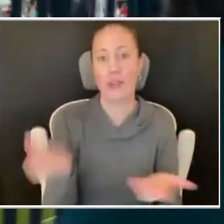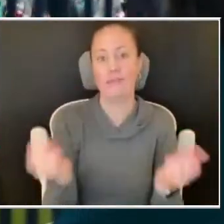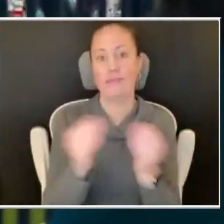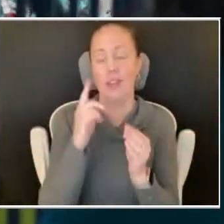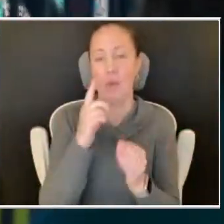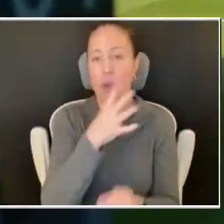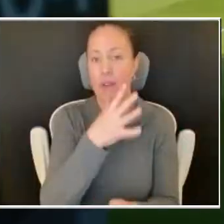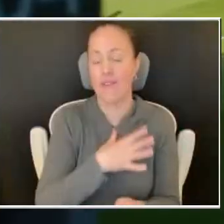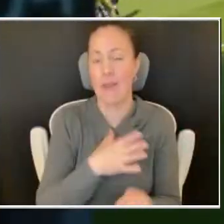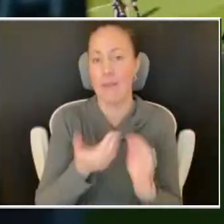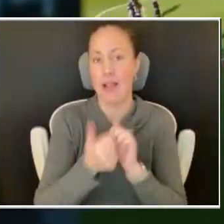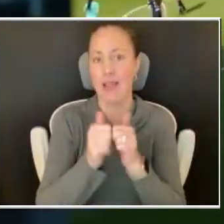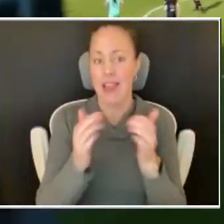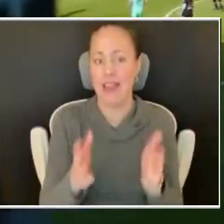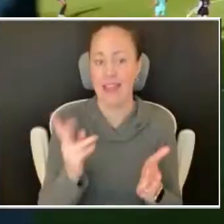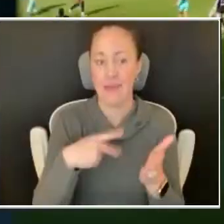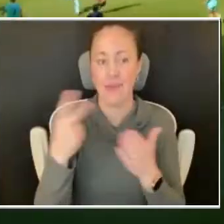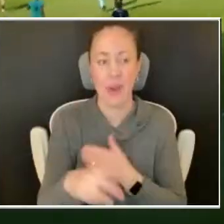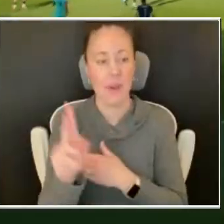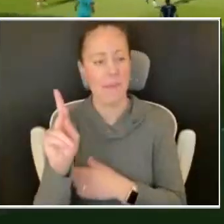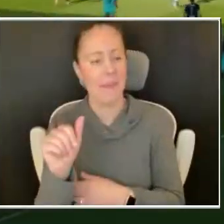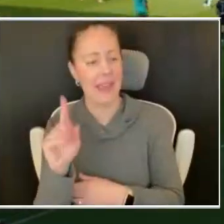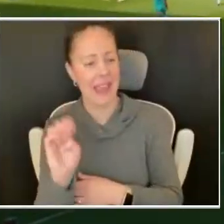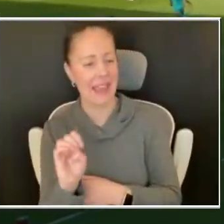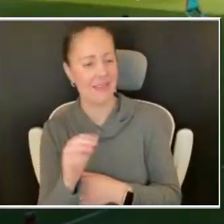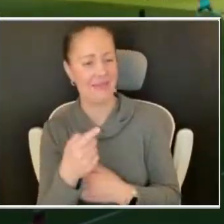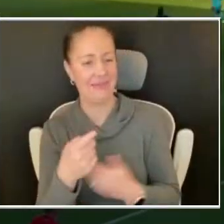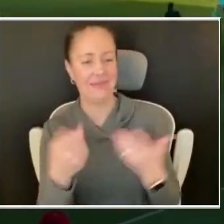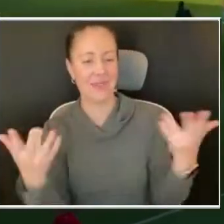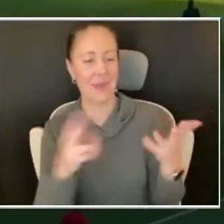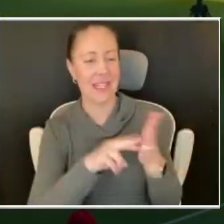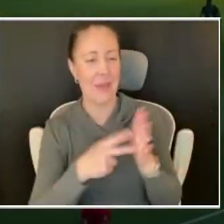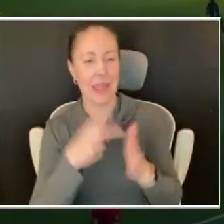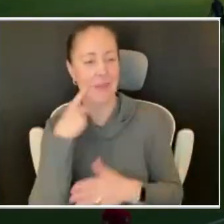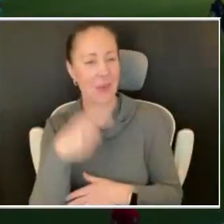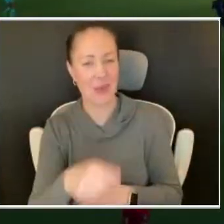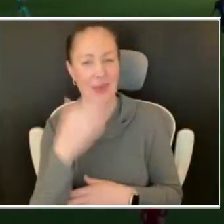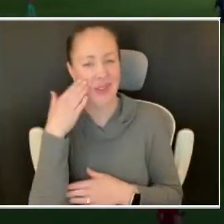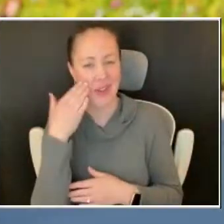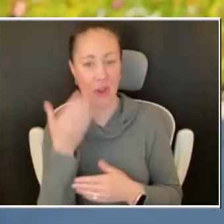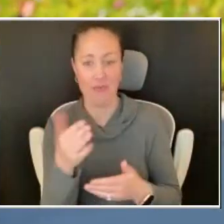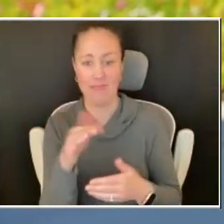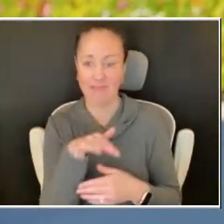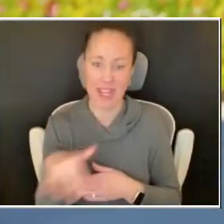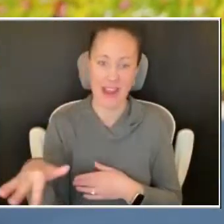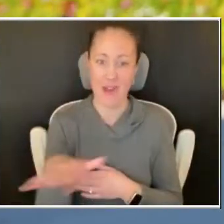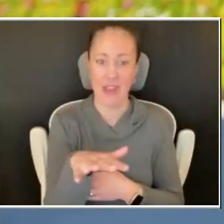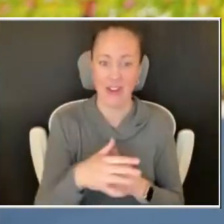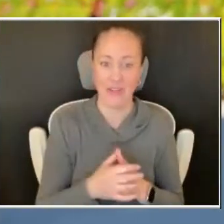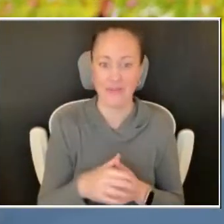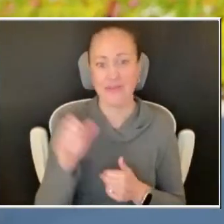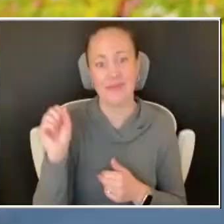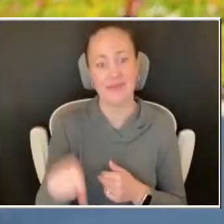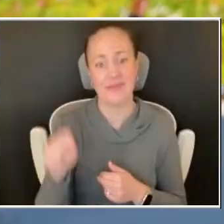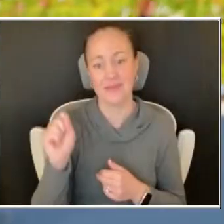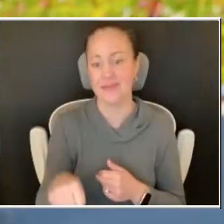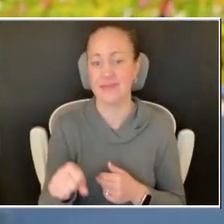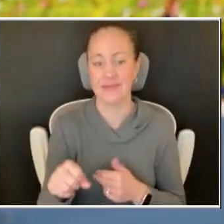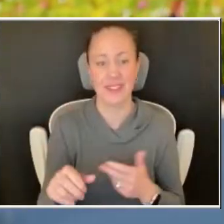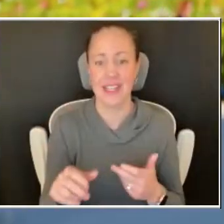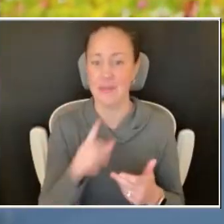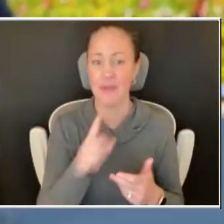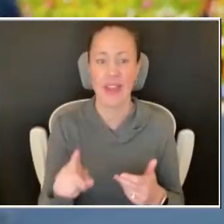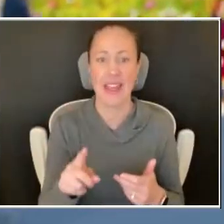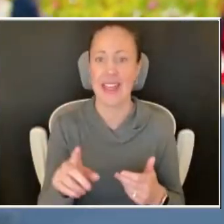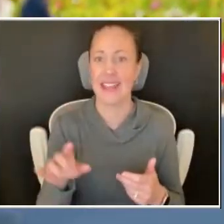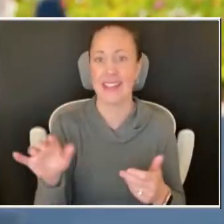did that moment mean to you, especially after everything that you've been through? I mean, just being out there on that field. Yeah, it was for sure. It was just a full circle moment, honestly.